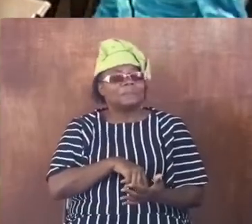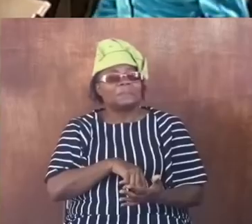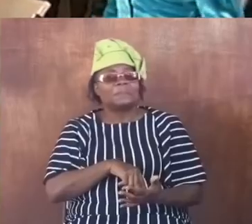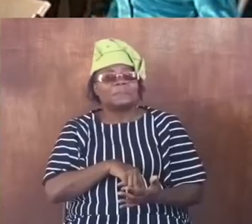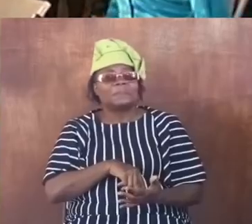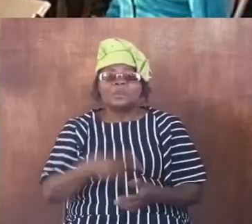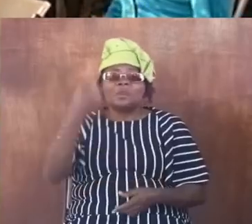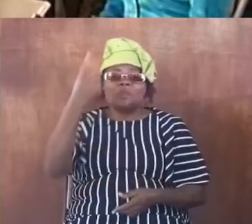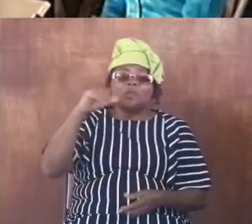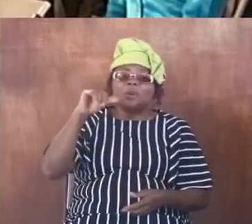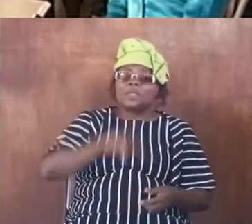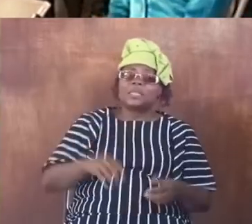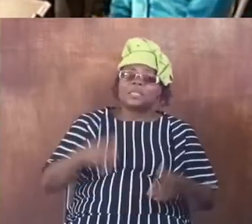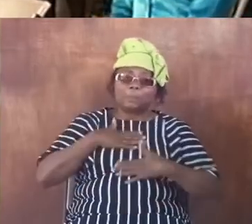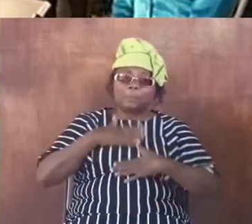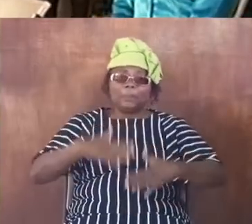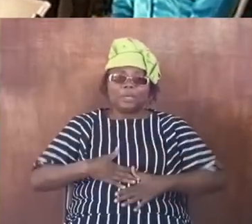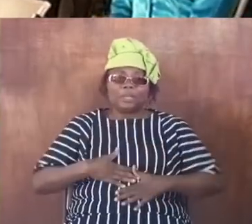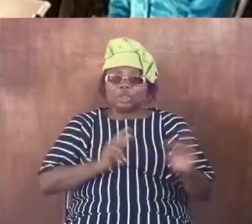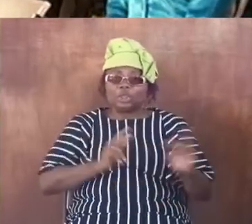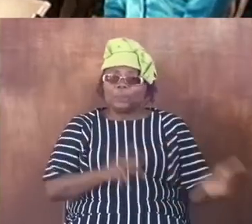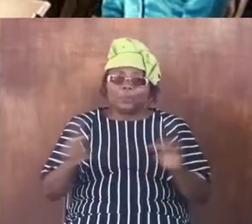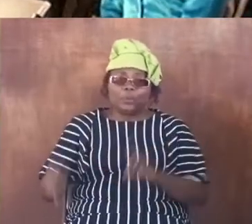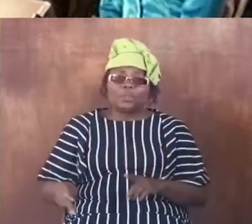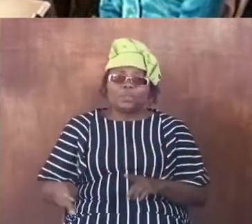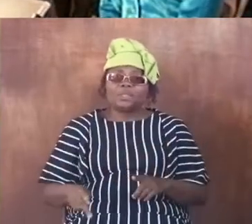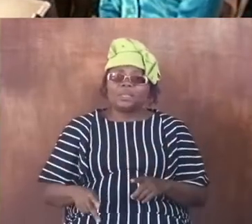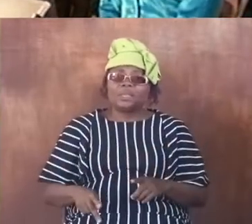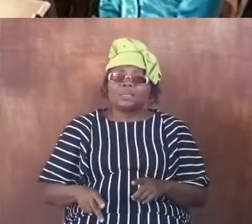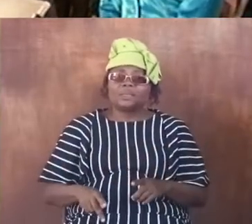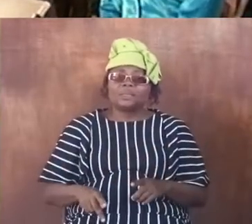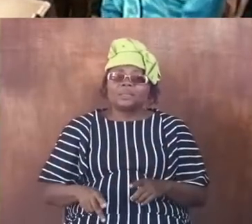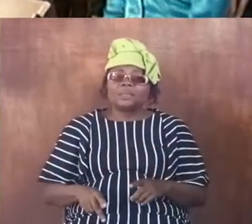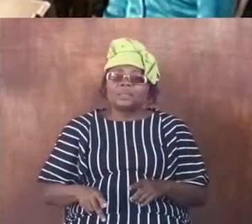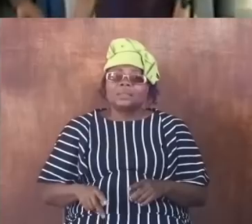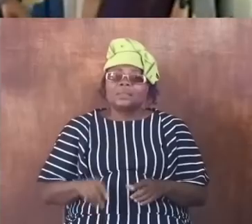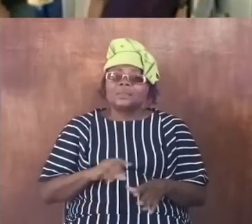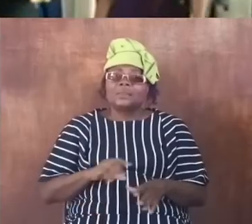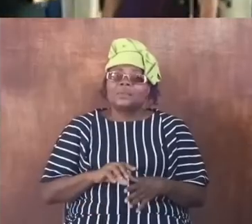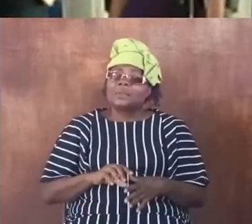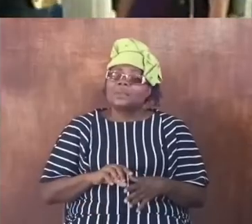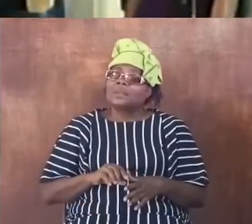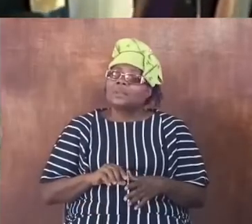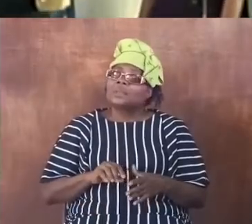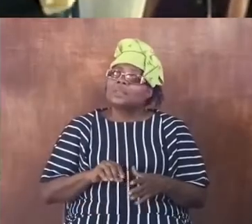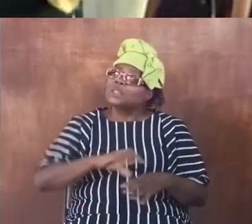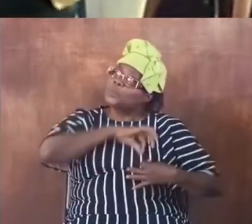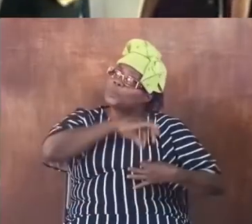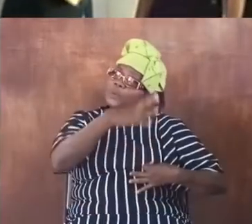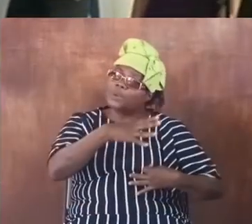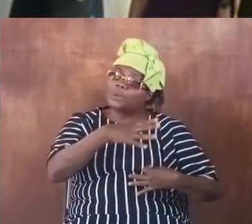For this mortal shall do what? Put on what? Immortality!